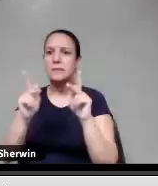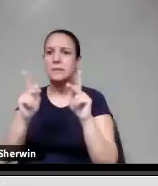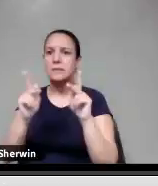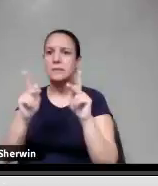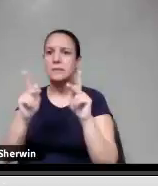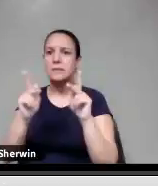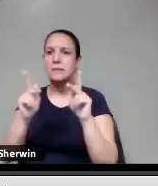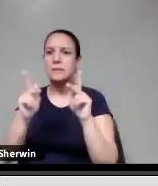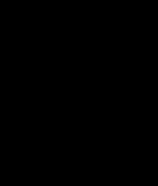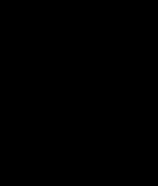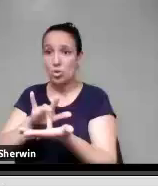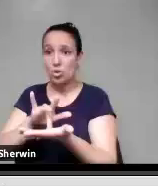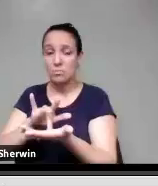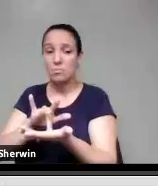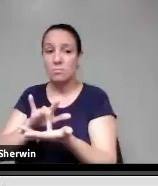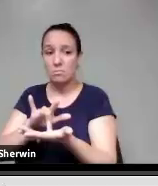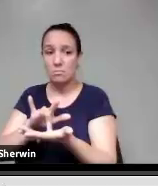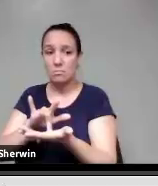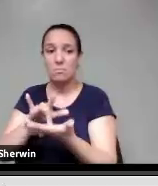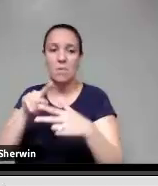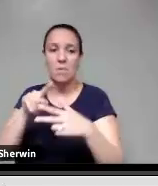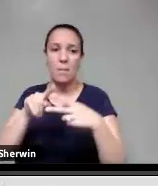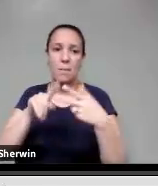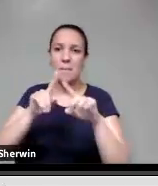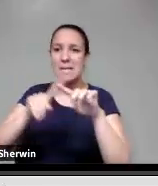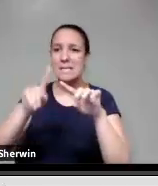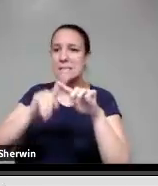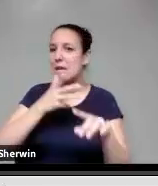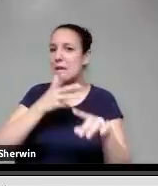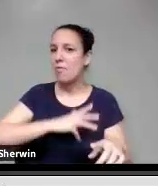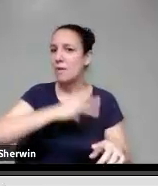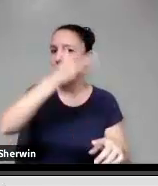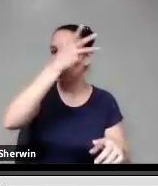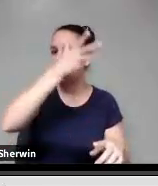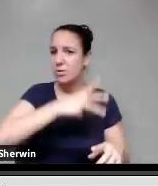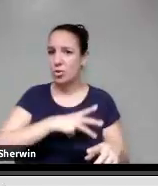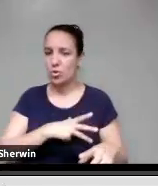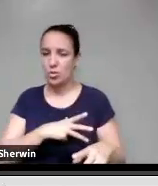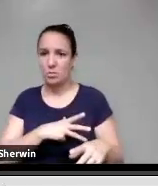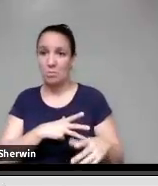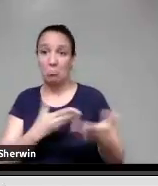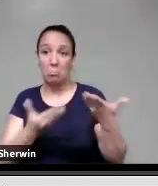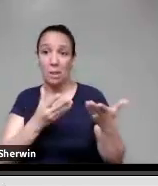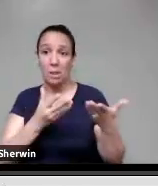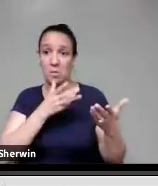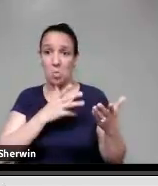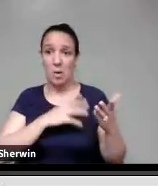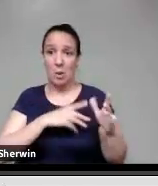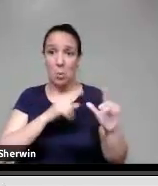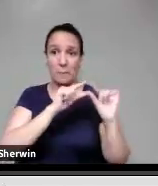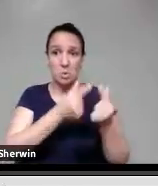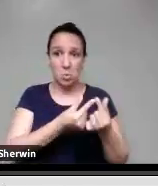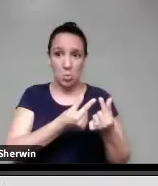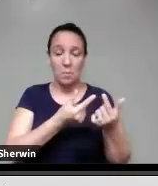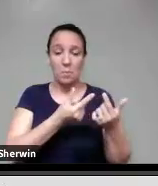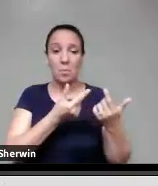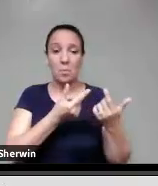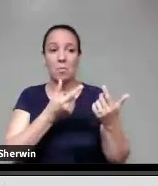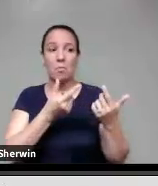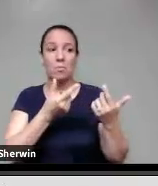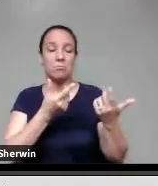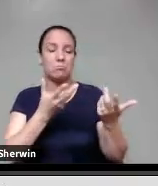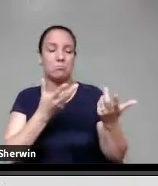different culture. How about genders? Where are you going to reach out? Well, maybe women's groups like Women in Networking. I used to